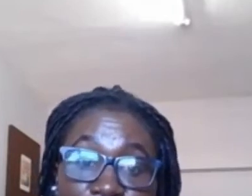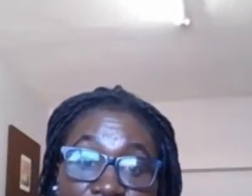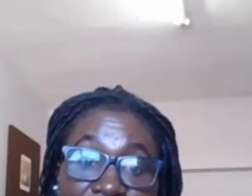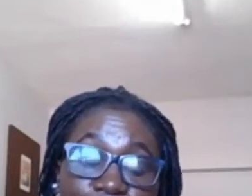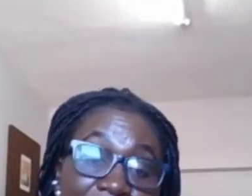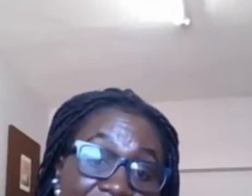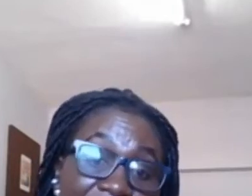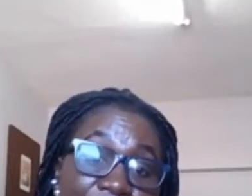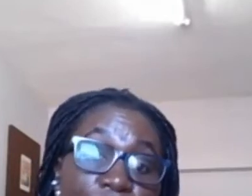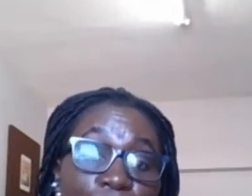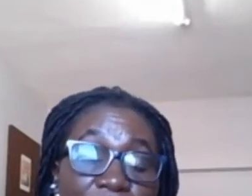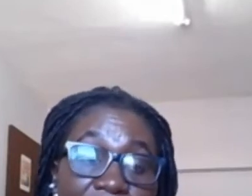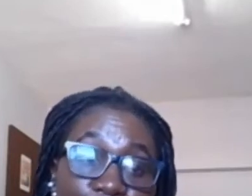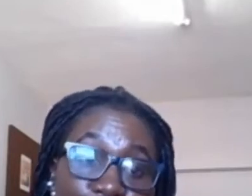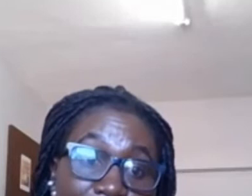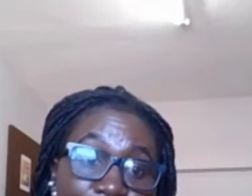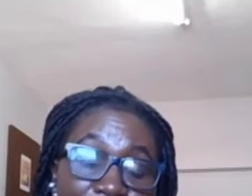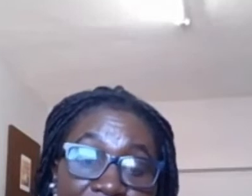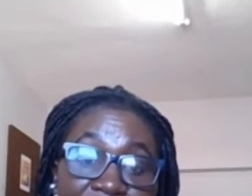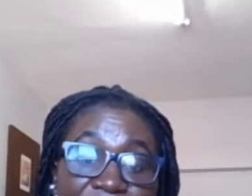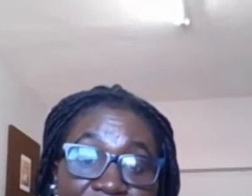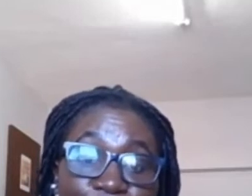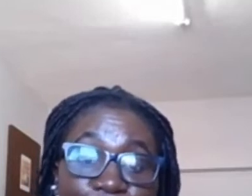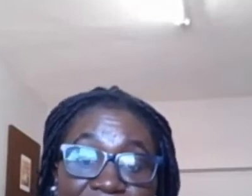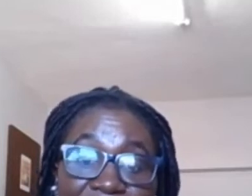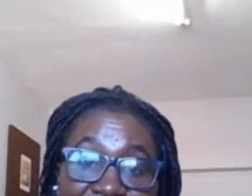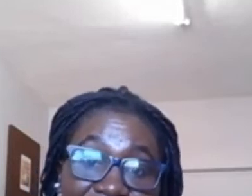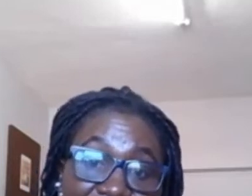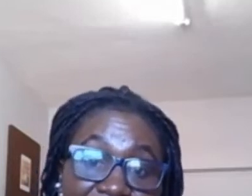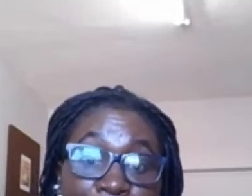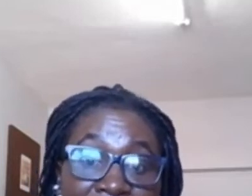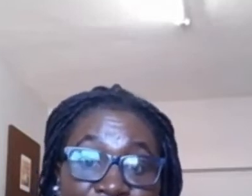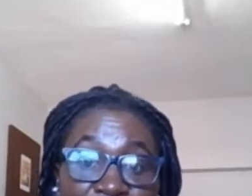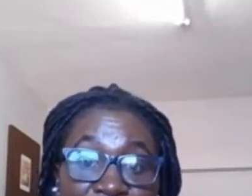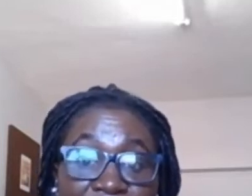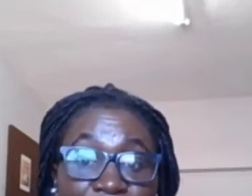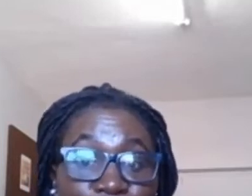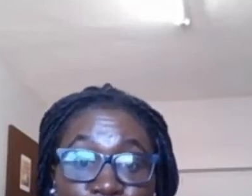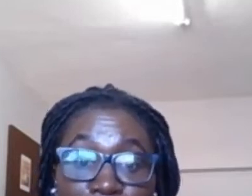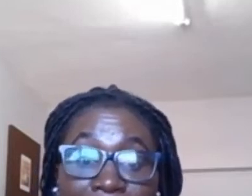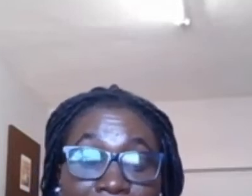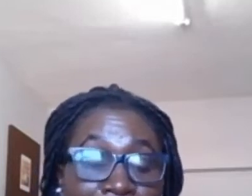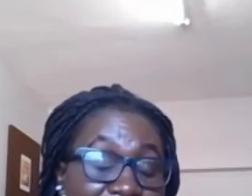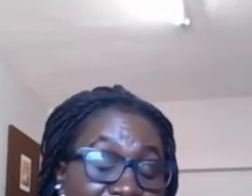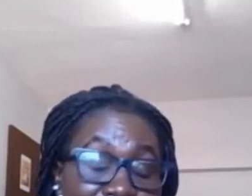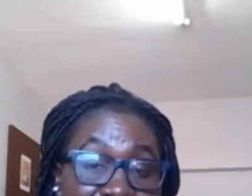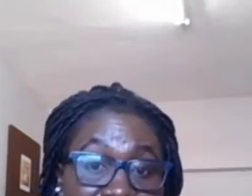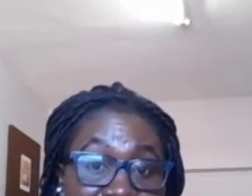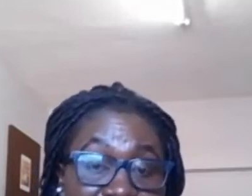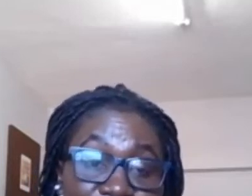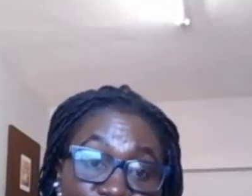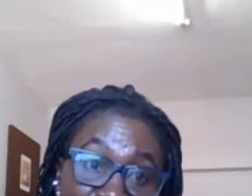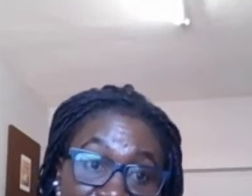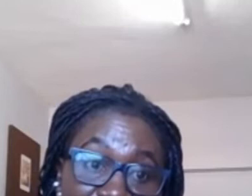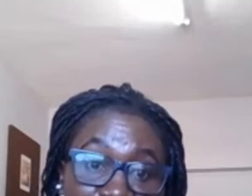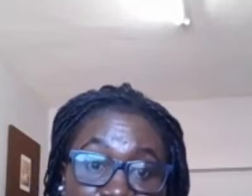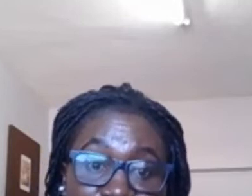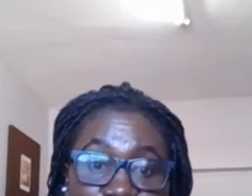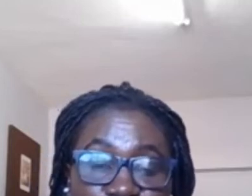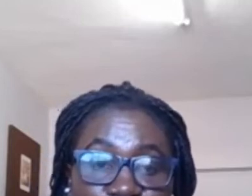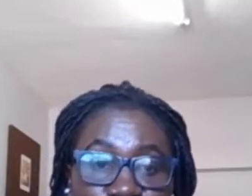conserve Namibia's wildlife when I grew up. And fast forward years later, I'm managing the program I participated in as a